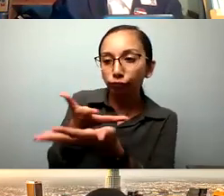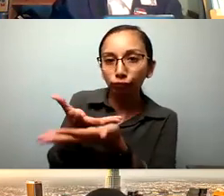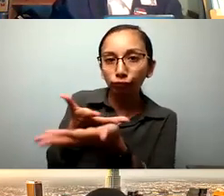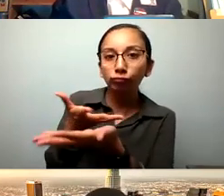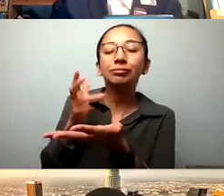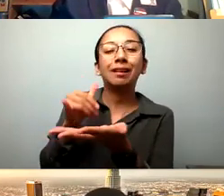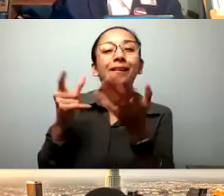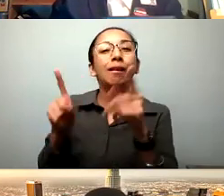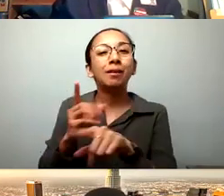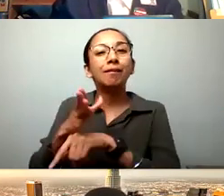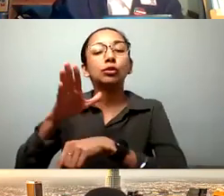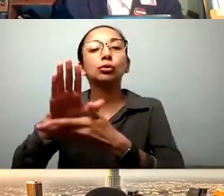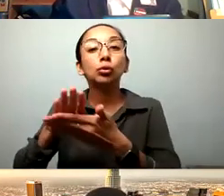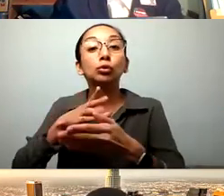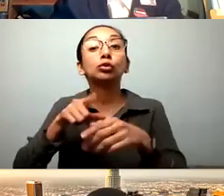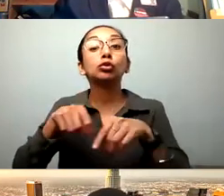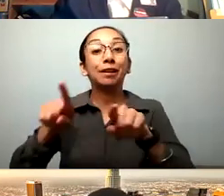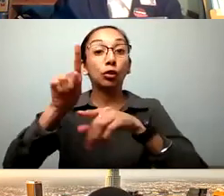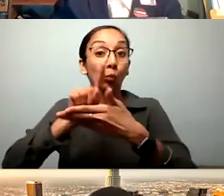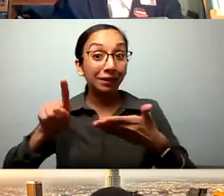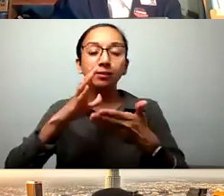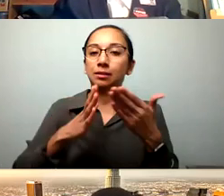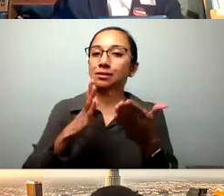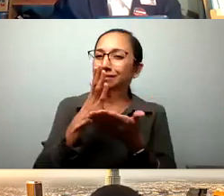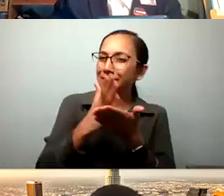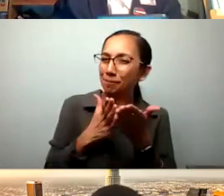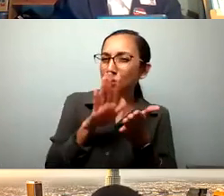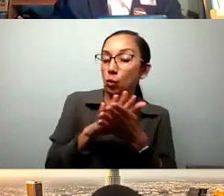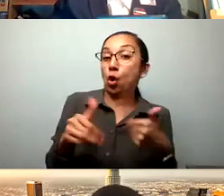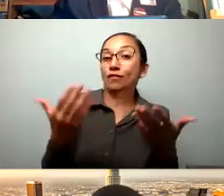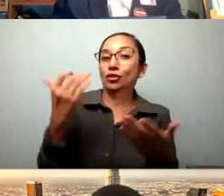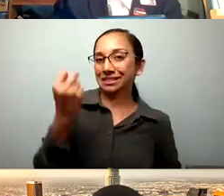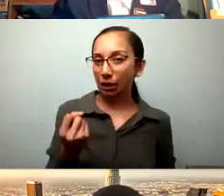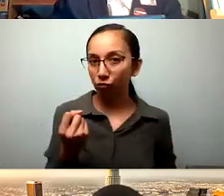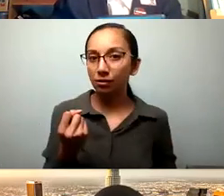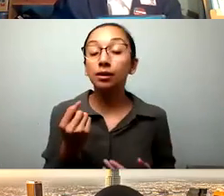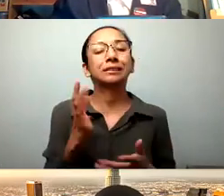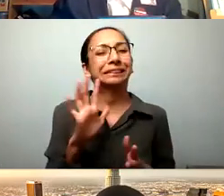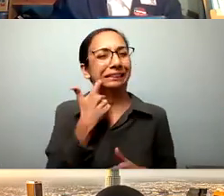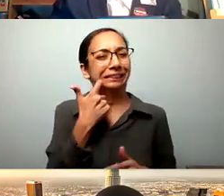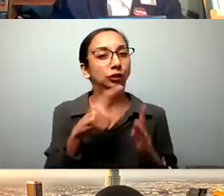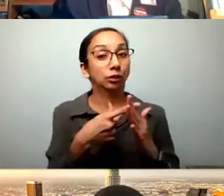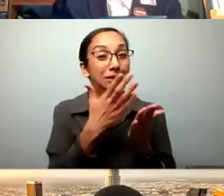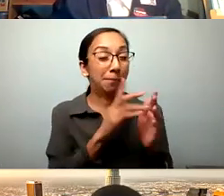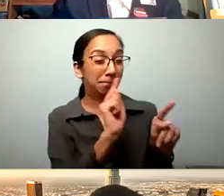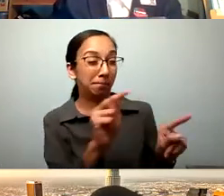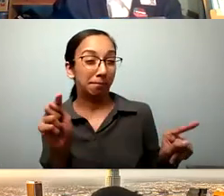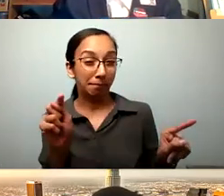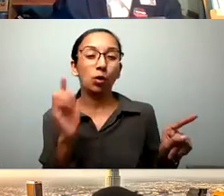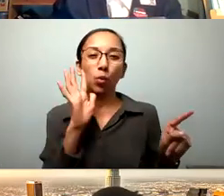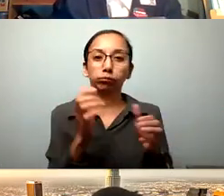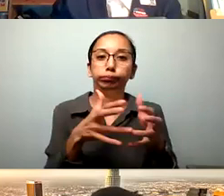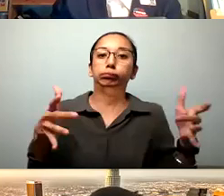week and at some schools on Saturday. Some schools are just starting that, so it will grow more and more. So be patient with